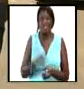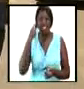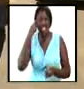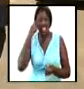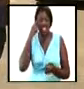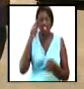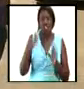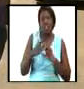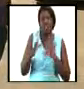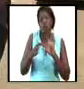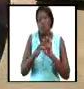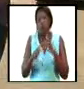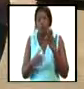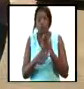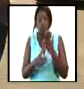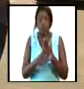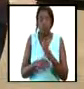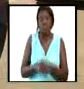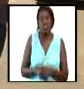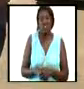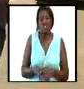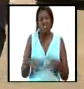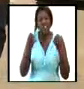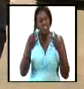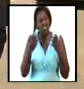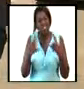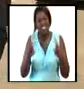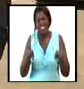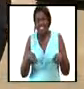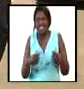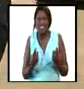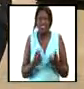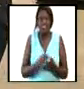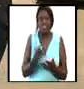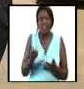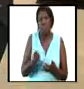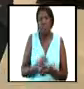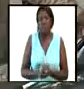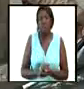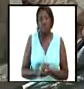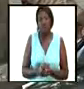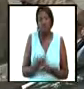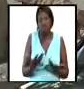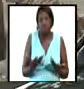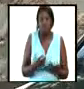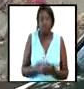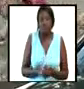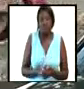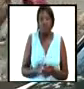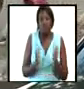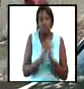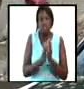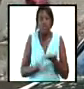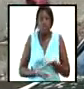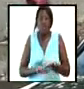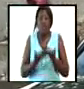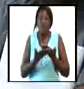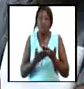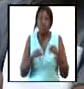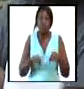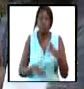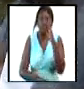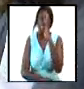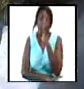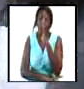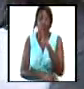thinking about homework. That stuff is like a mountain ahead of me. Like, seriously, will you help me, please, this